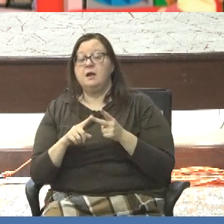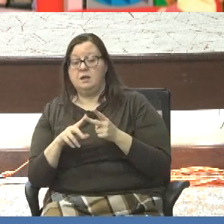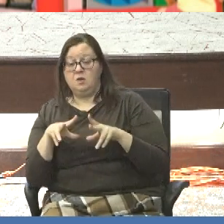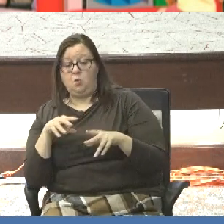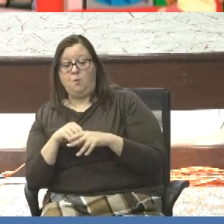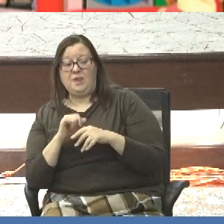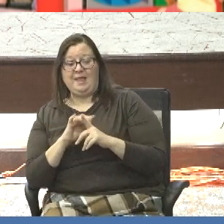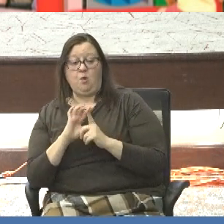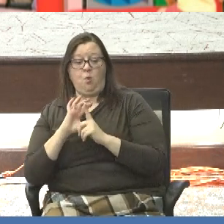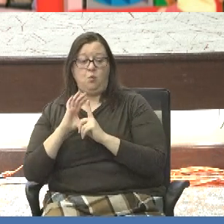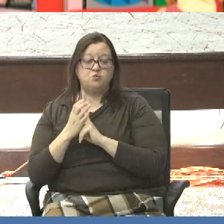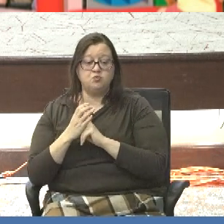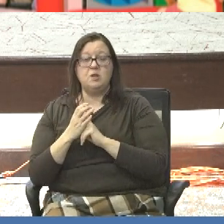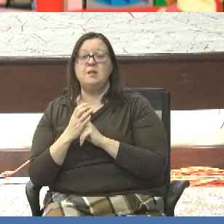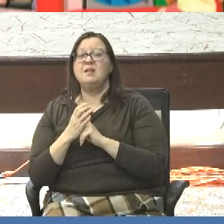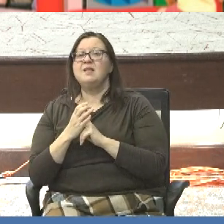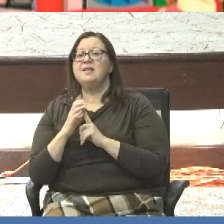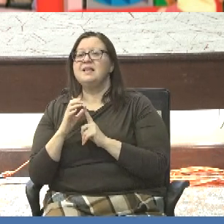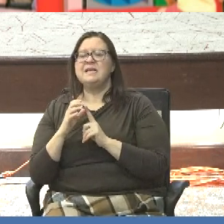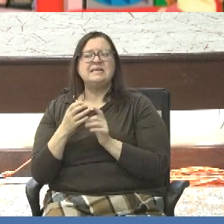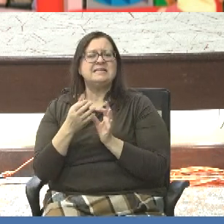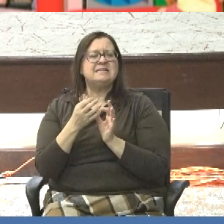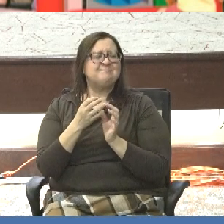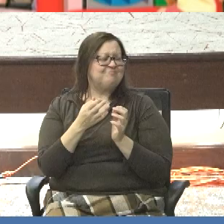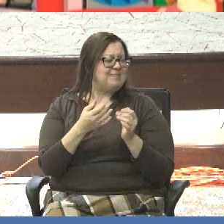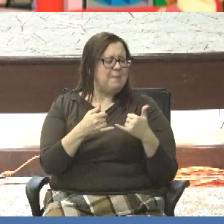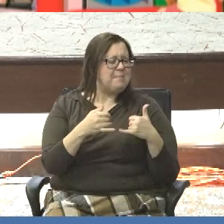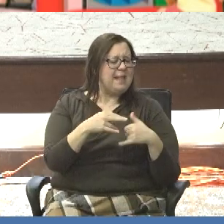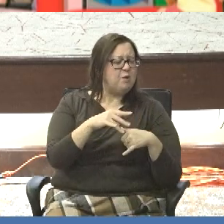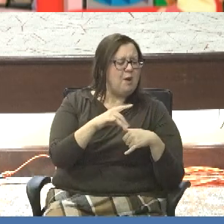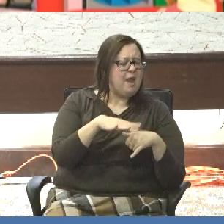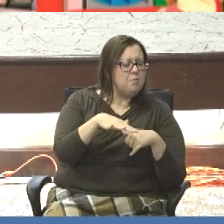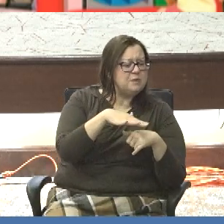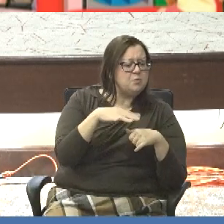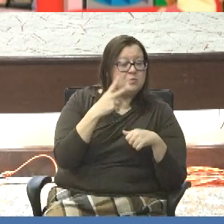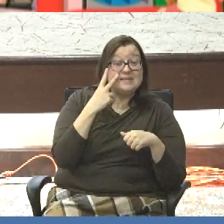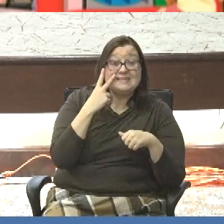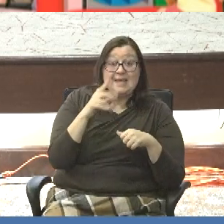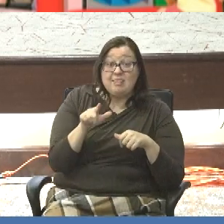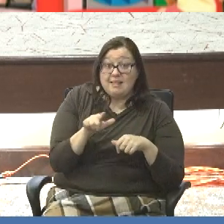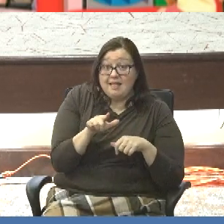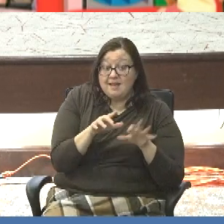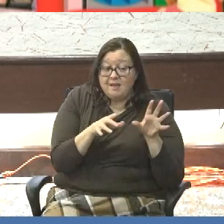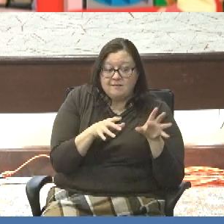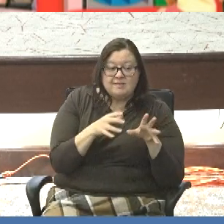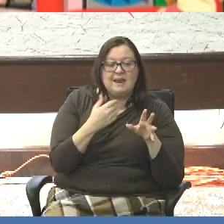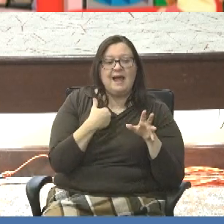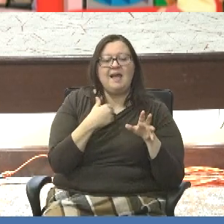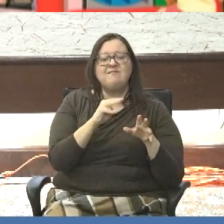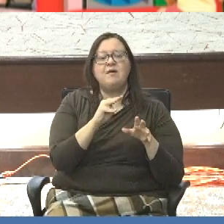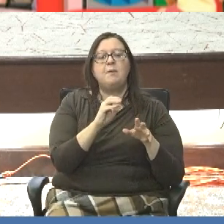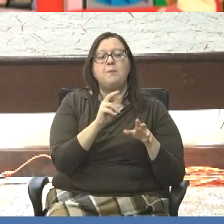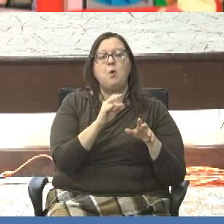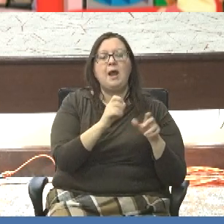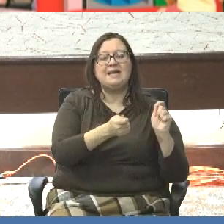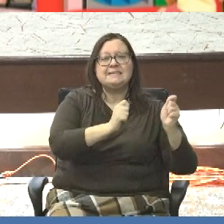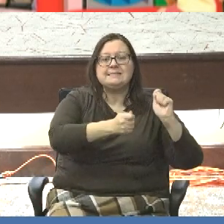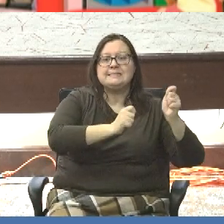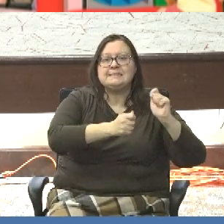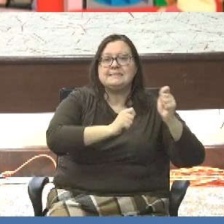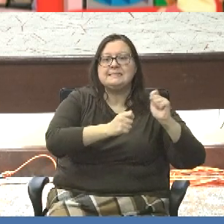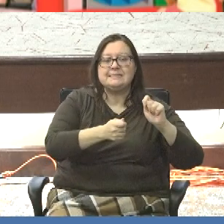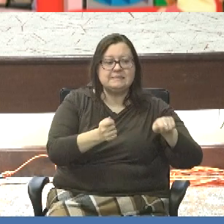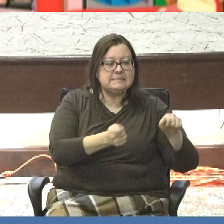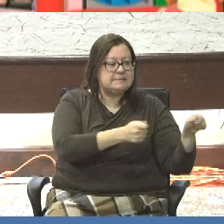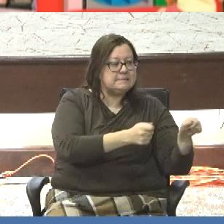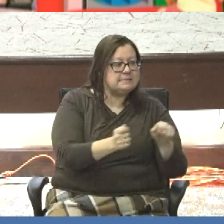incorporating that cultural even into simple playground features, as you see there on the left with the maracas that will shake as you go back